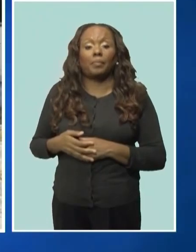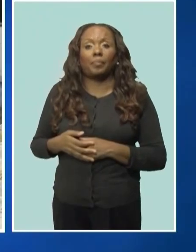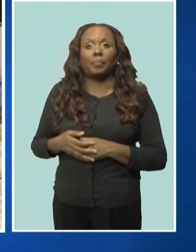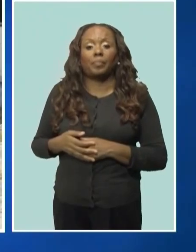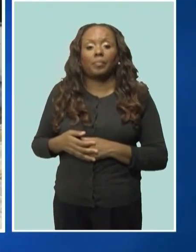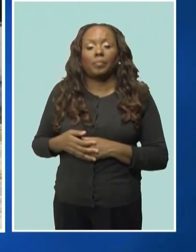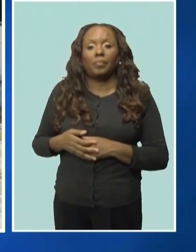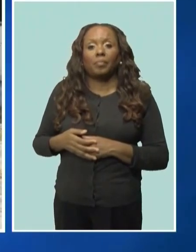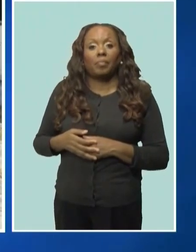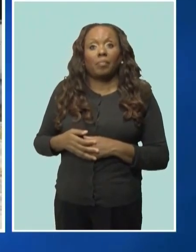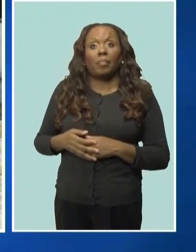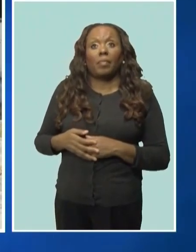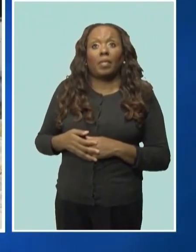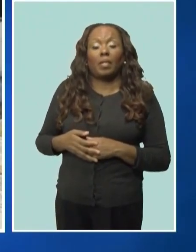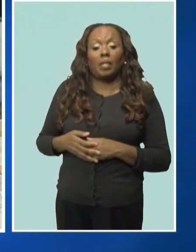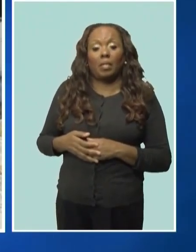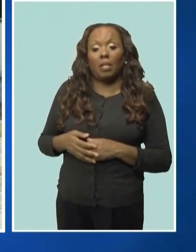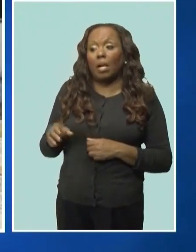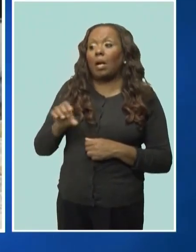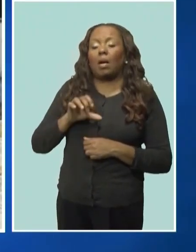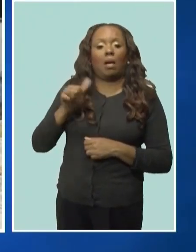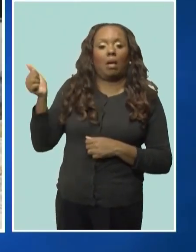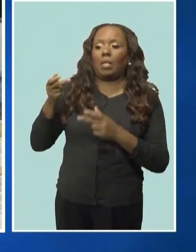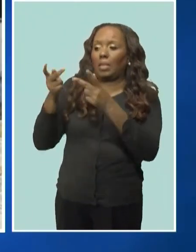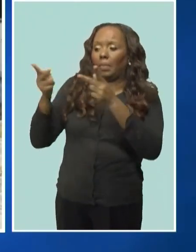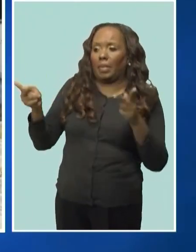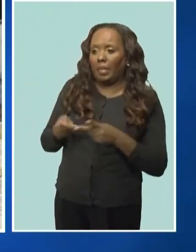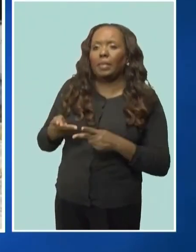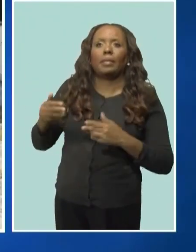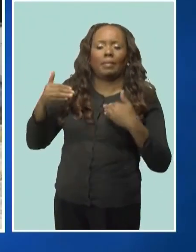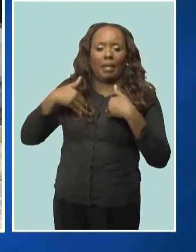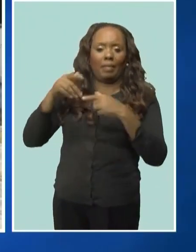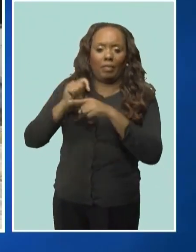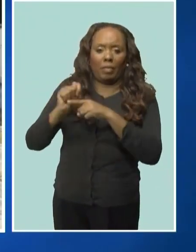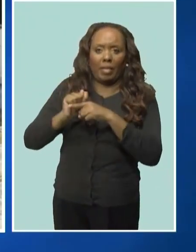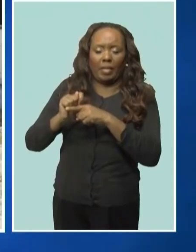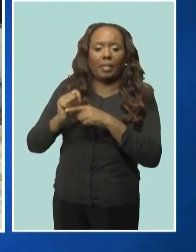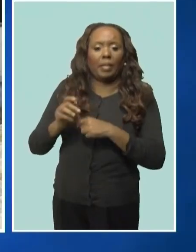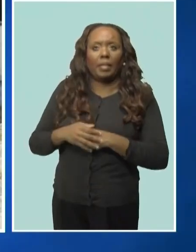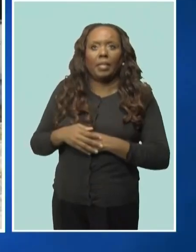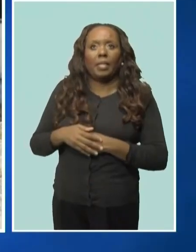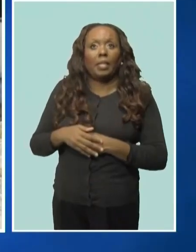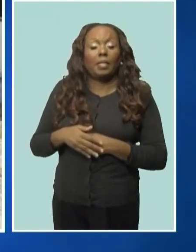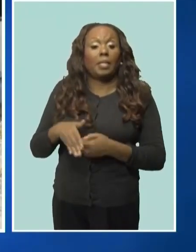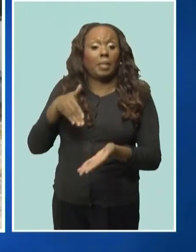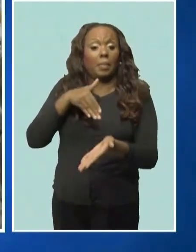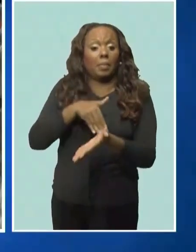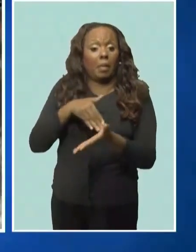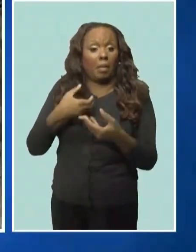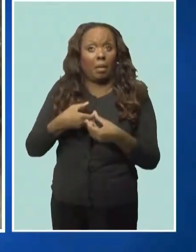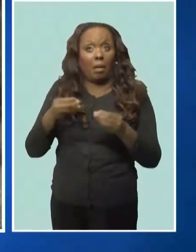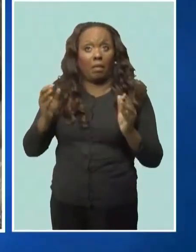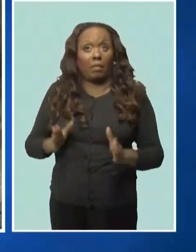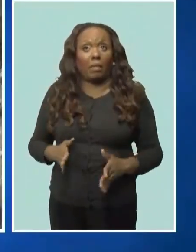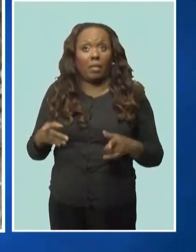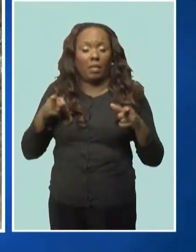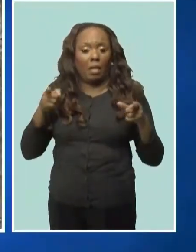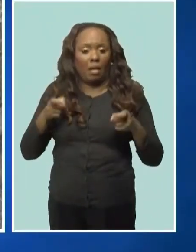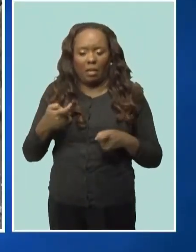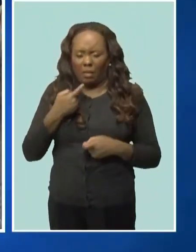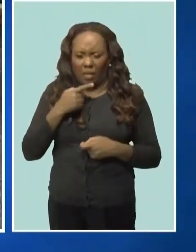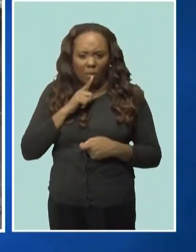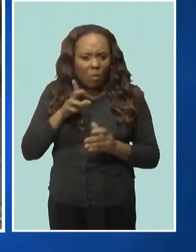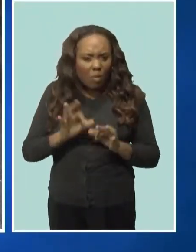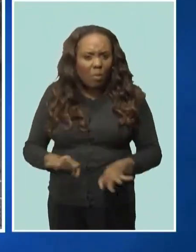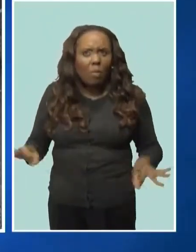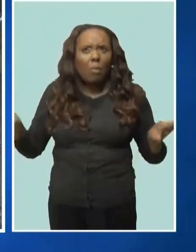other exercises are taking place. Captain David Thurman, the medical officer in charge, while noting the